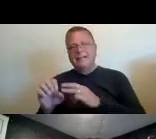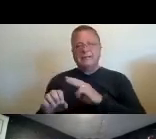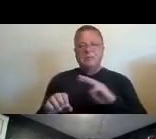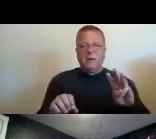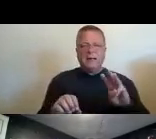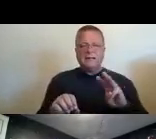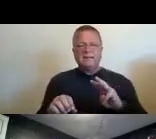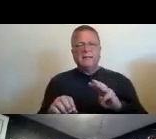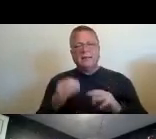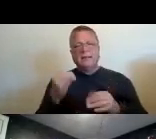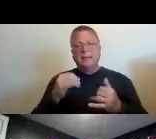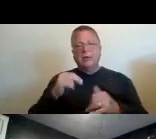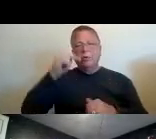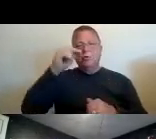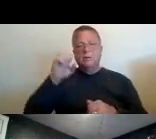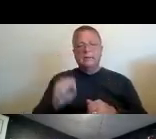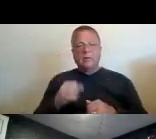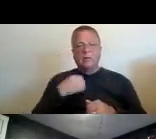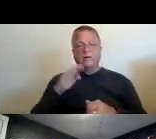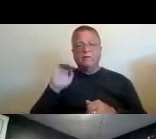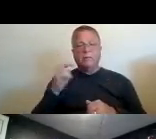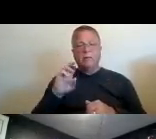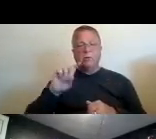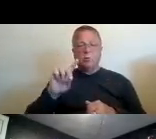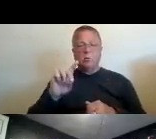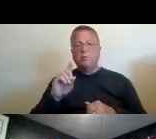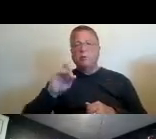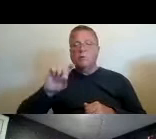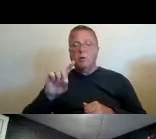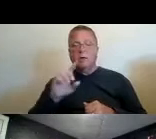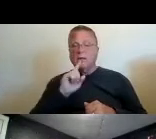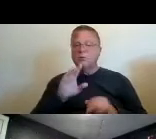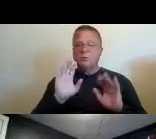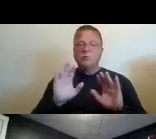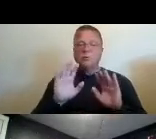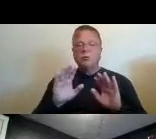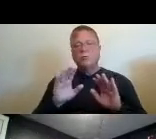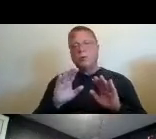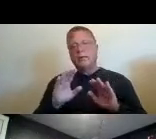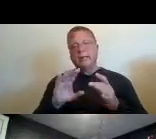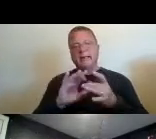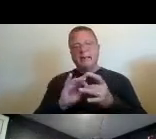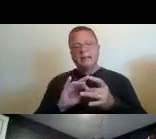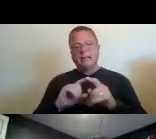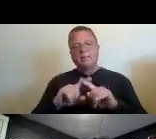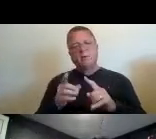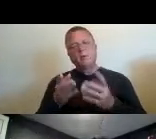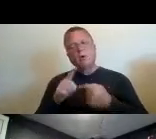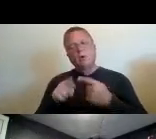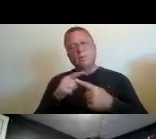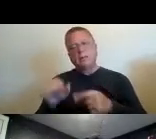north-south we do have Beechwood Boulevard, which is a great north-south connection, and we'll be working on some other